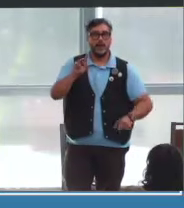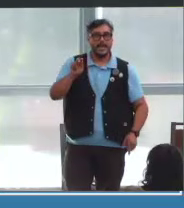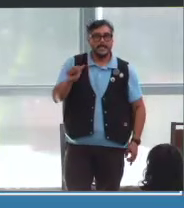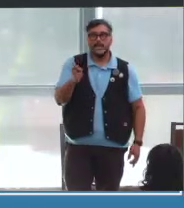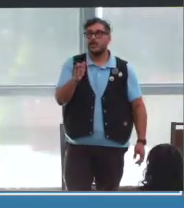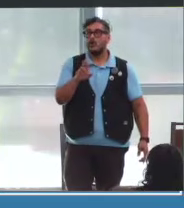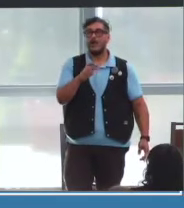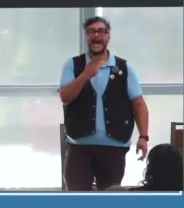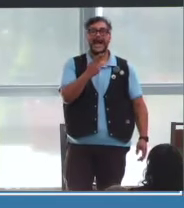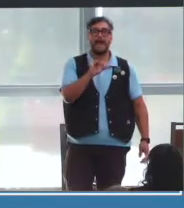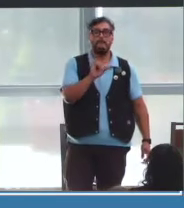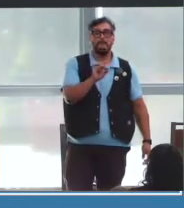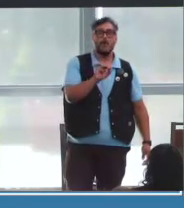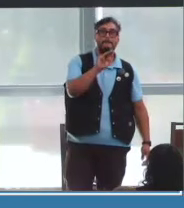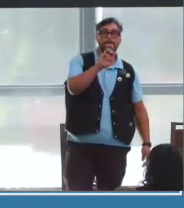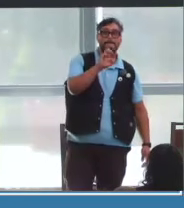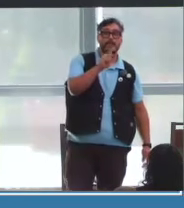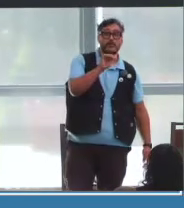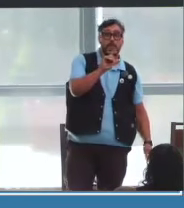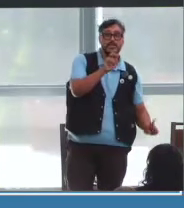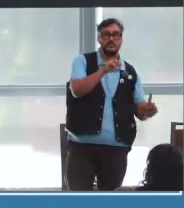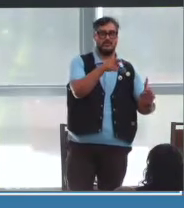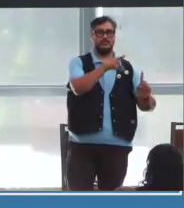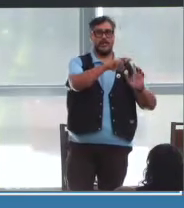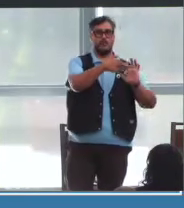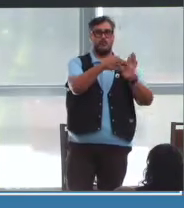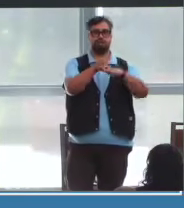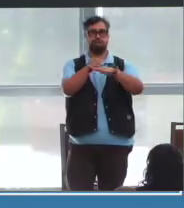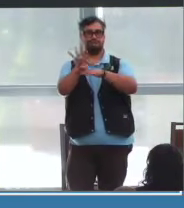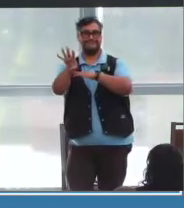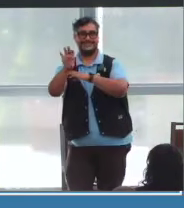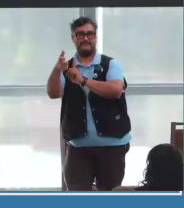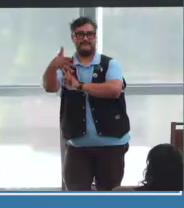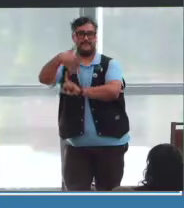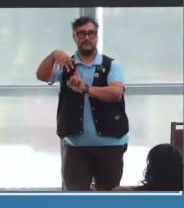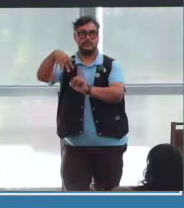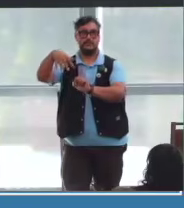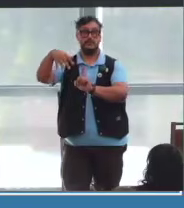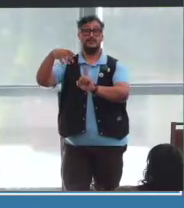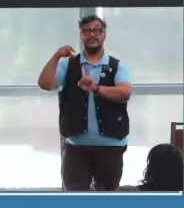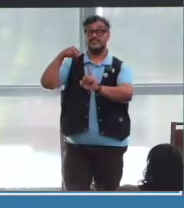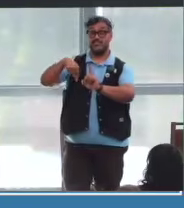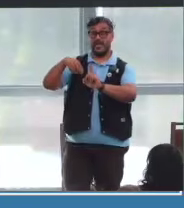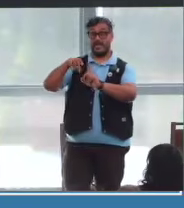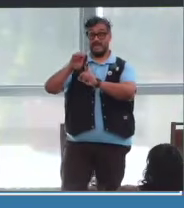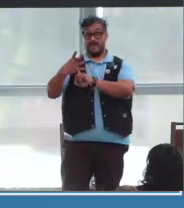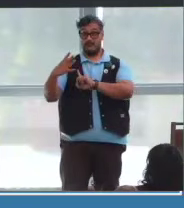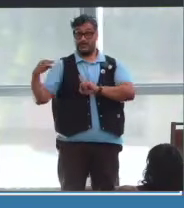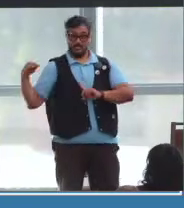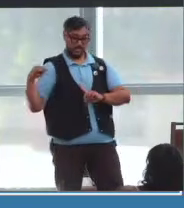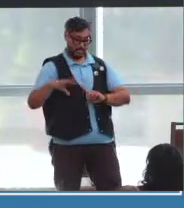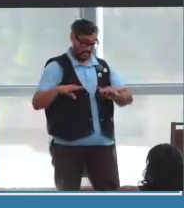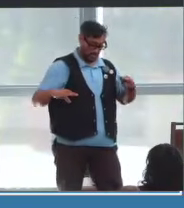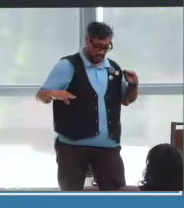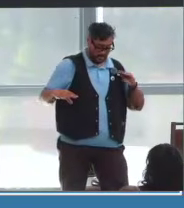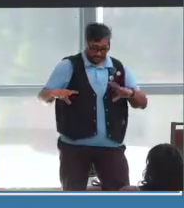or hypomethylation play a role in the environment. And these environmental factors that